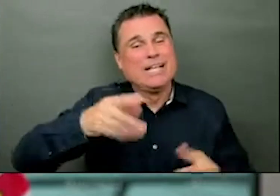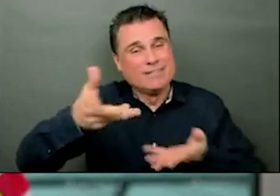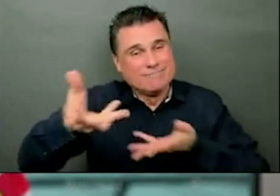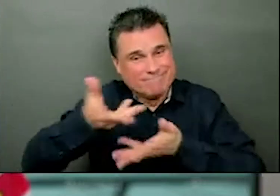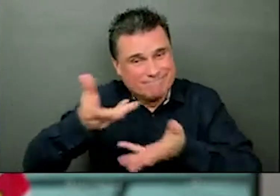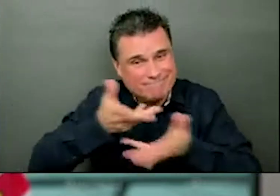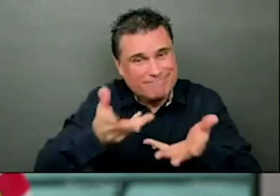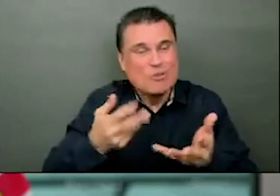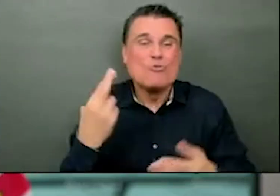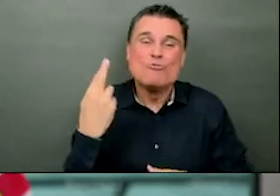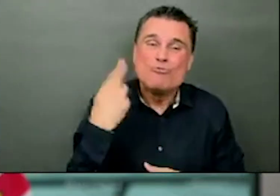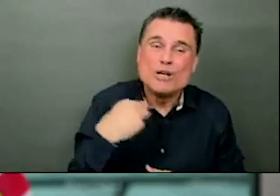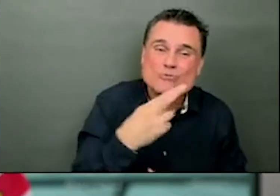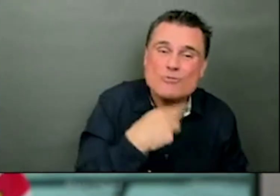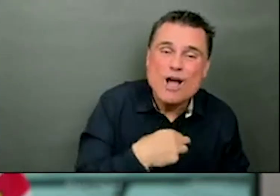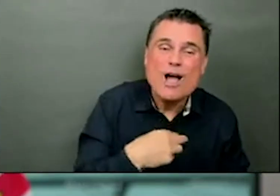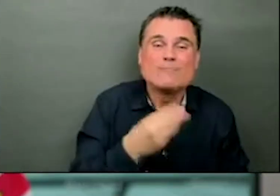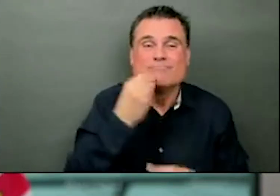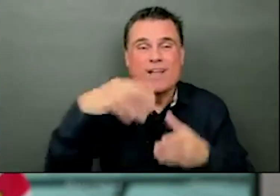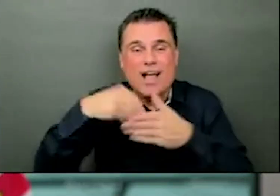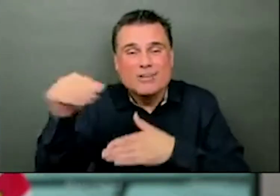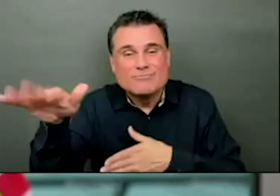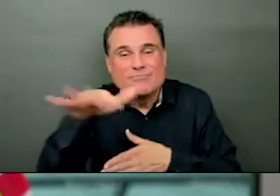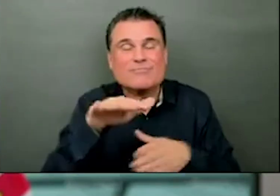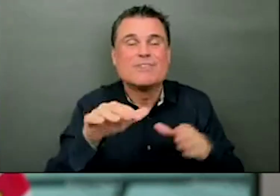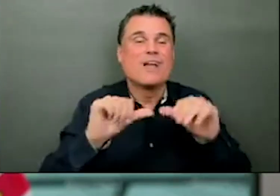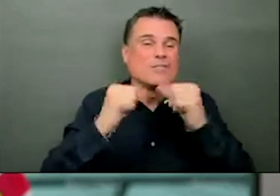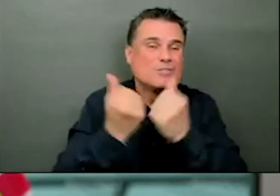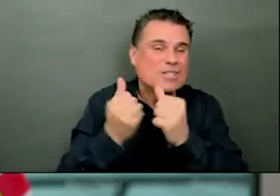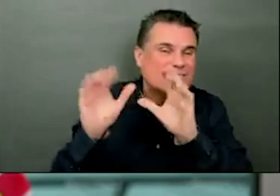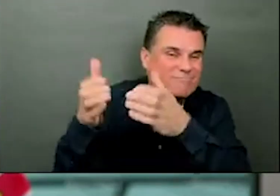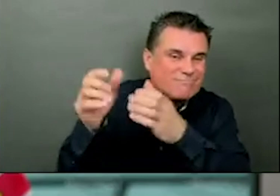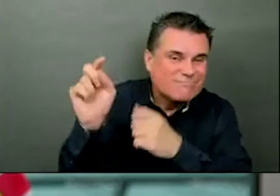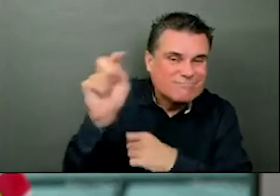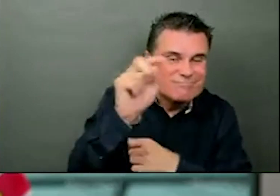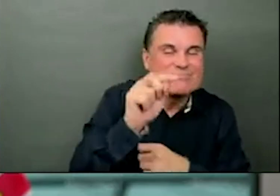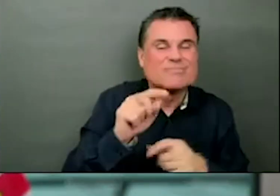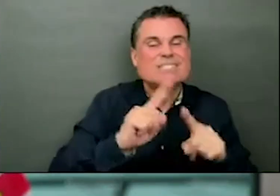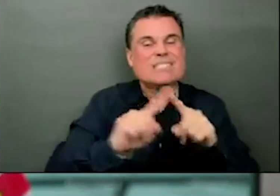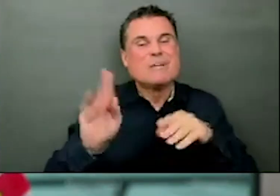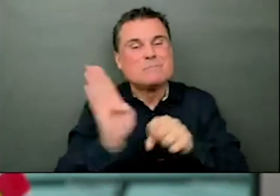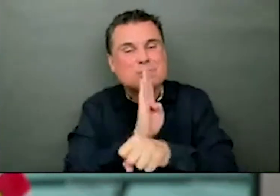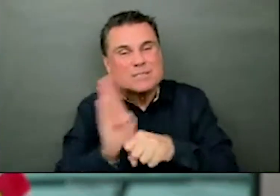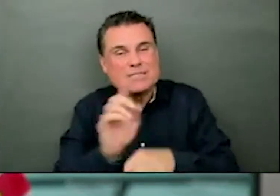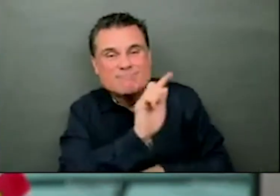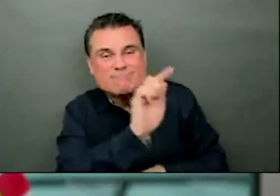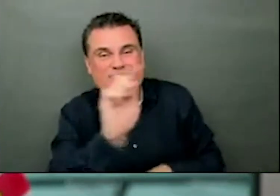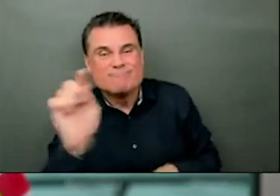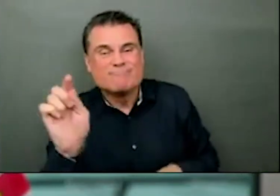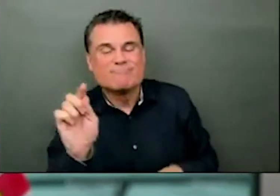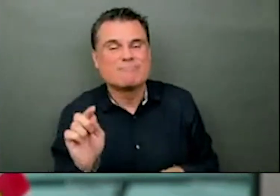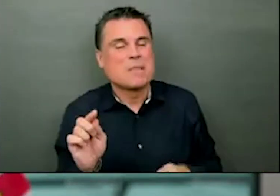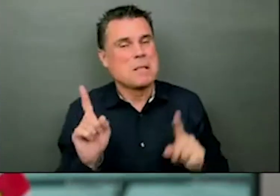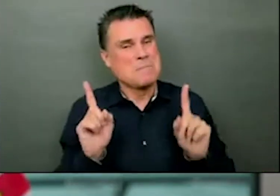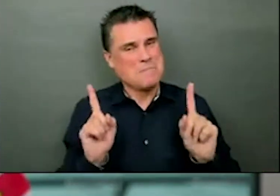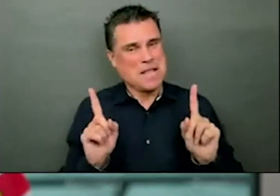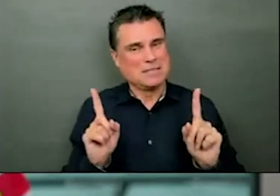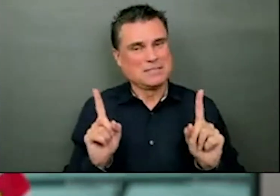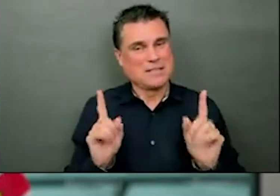about Valentine's Day and about some of the concerns, but it's a fundamentally different vibe to Valentine's